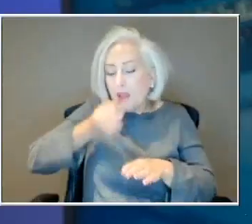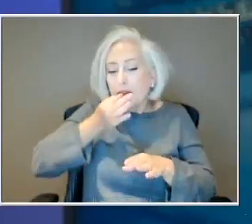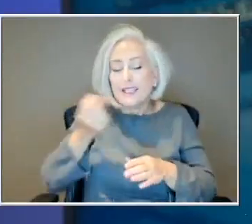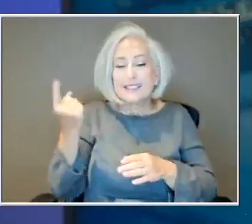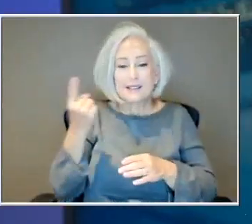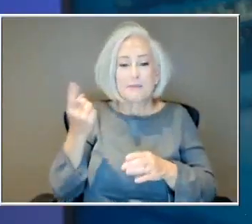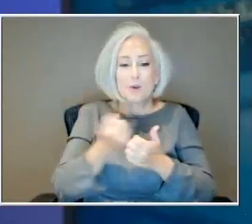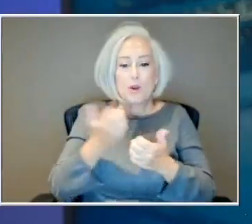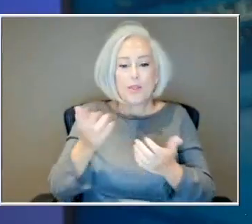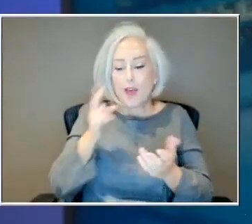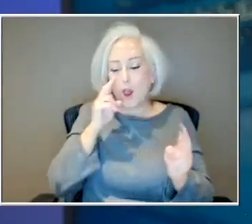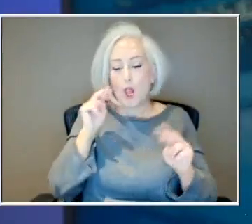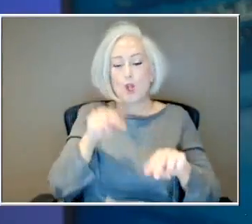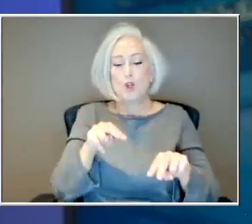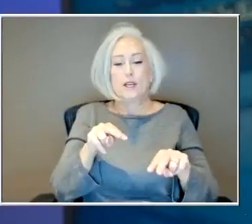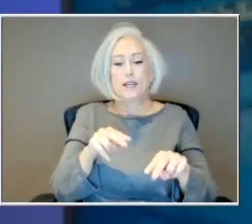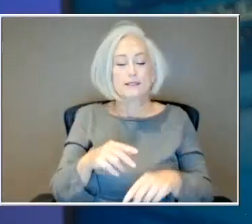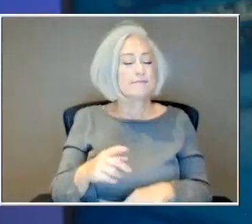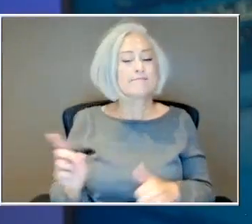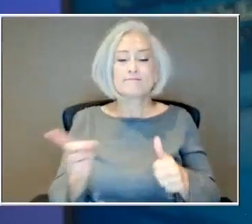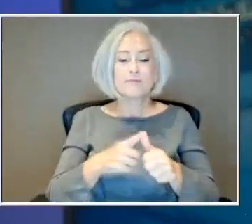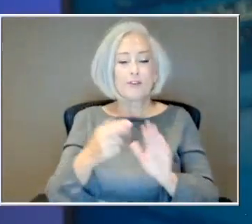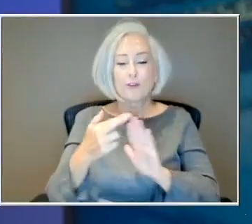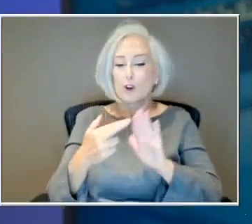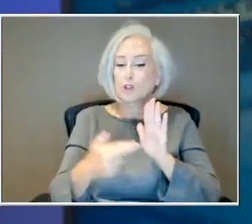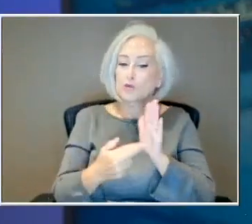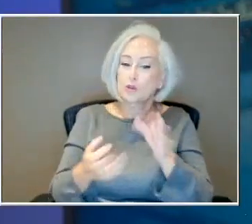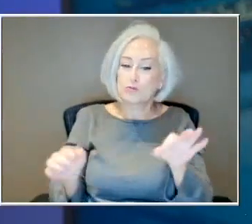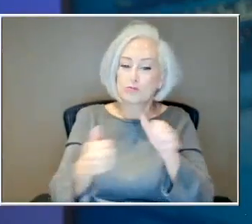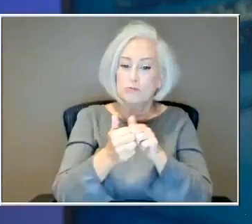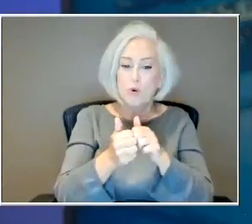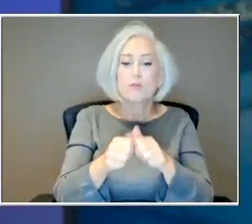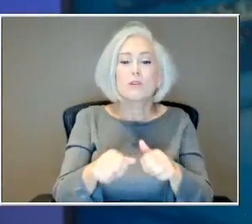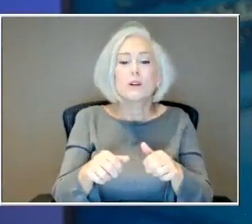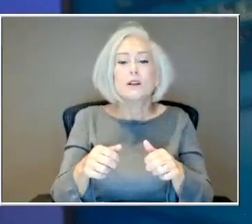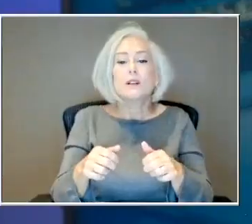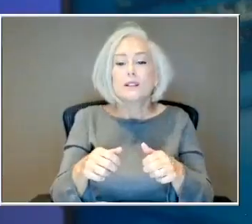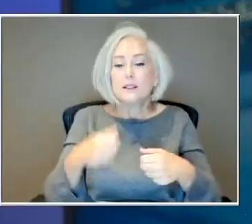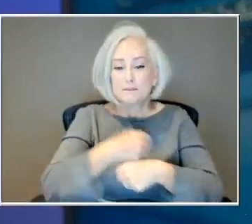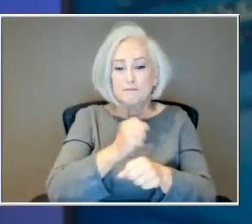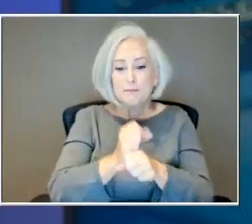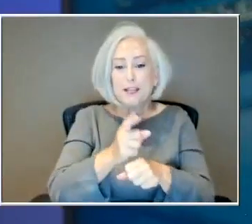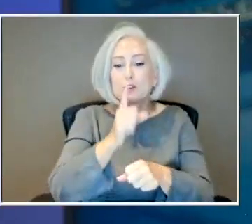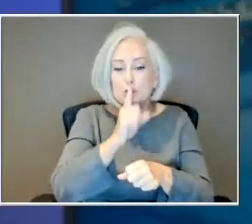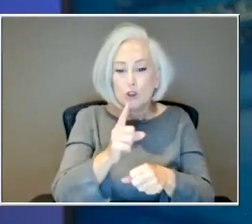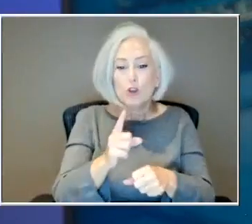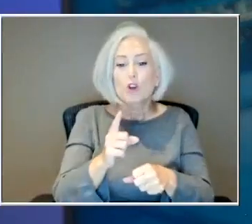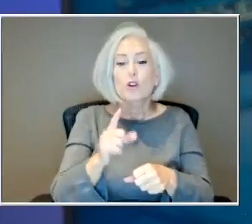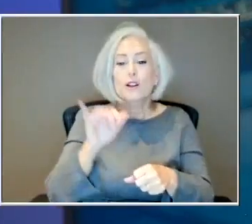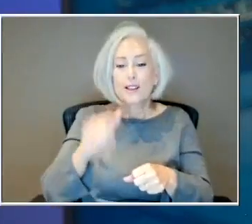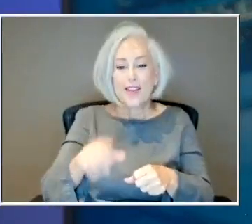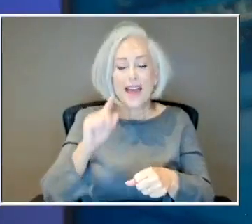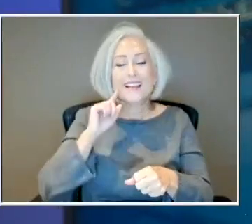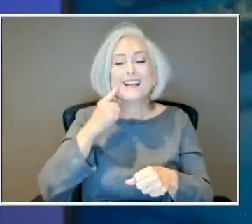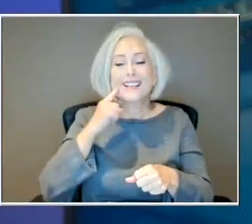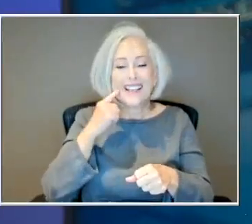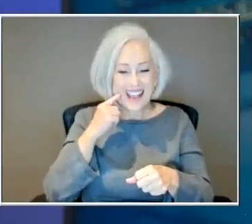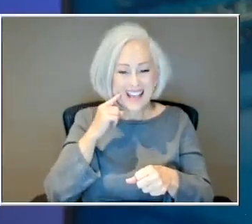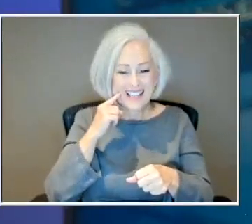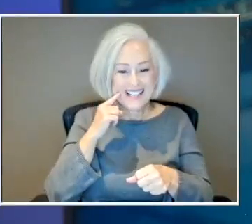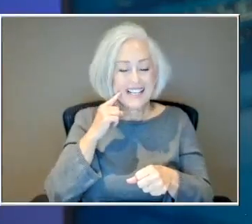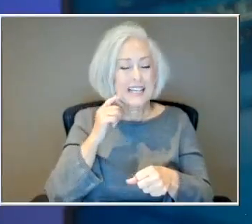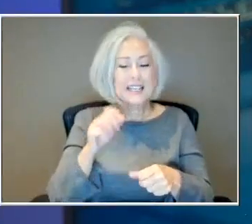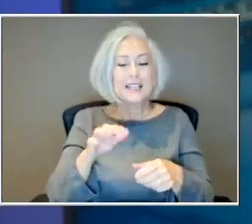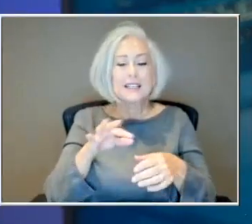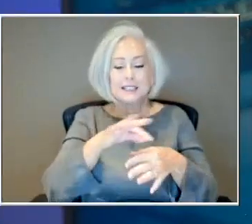been there for, as long as I could ever remember. Of go with sealed candy, not stuff that's probably been rolled. So there's that to begin with, because if it's been